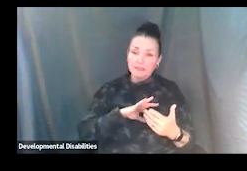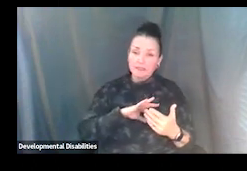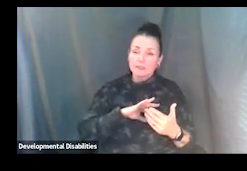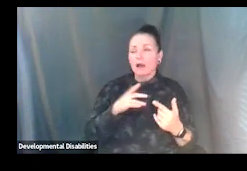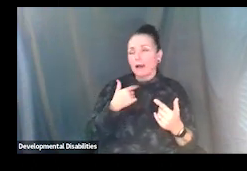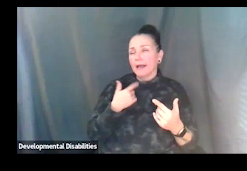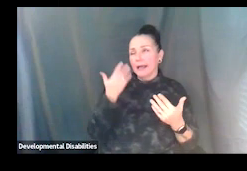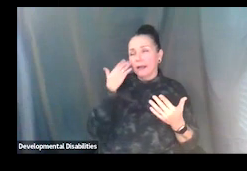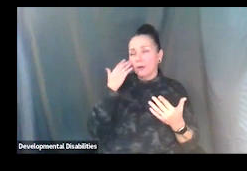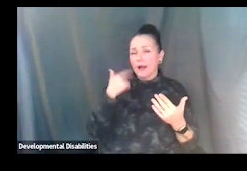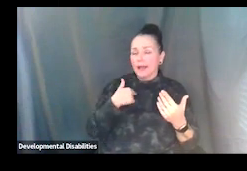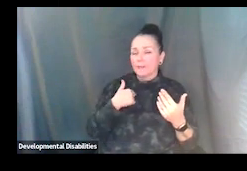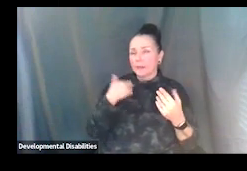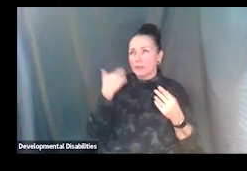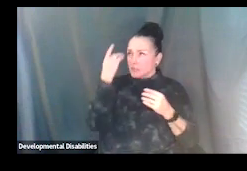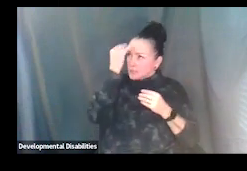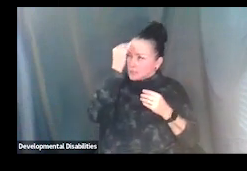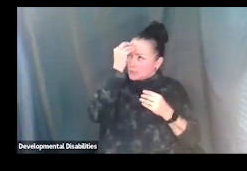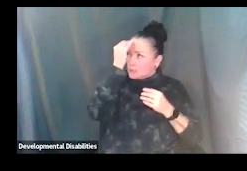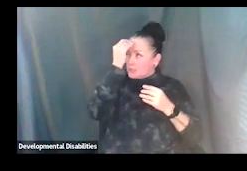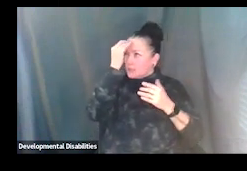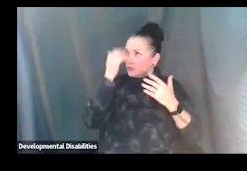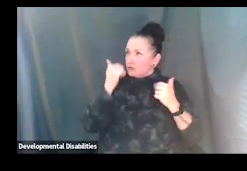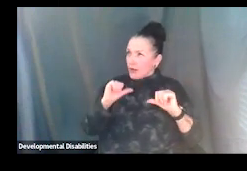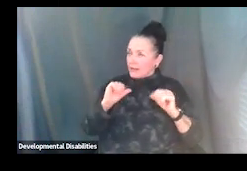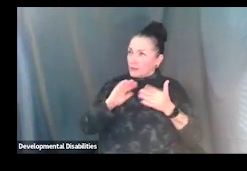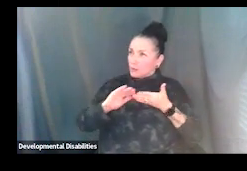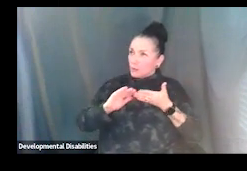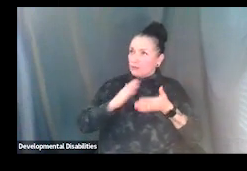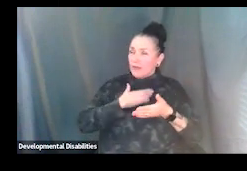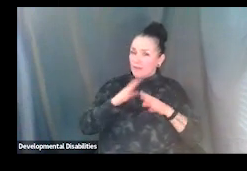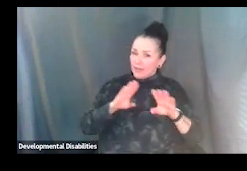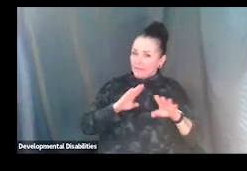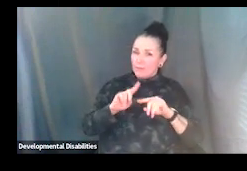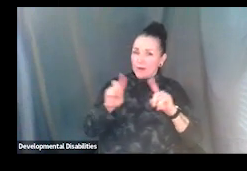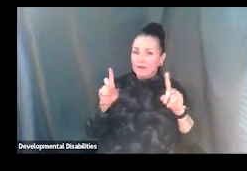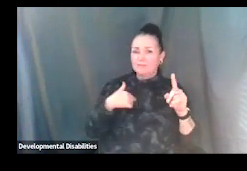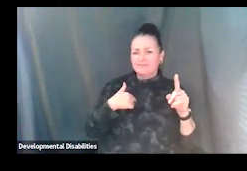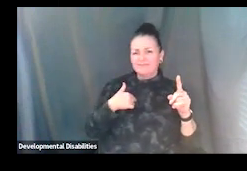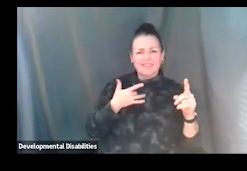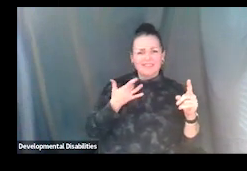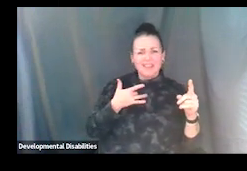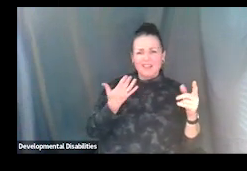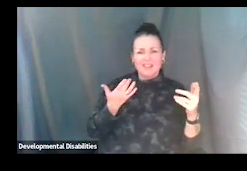think in general, though, it's something that I don't feel comfortable with, although other people might.